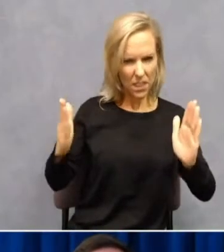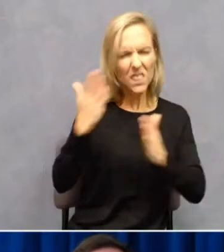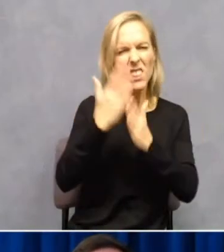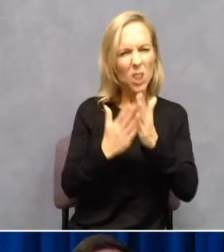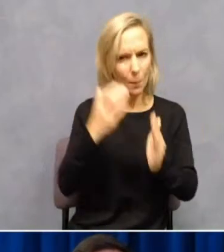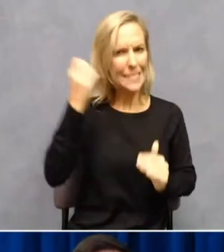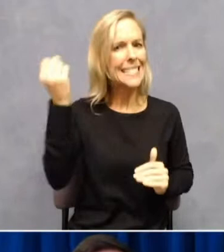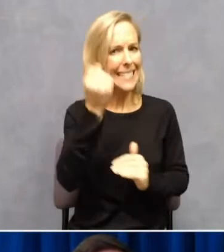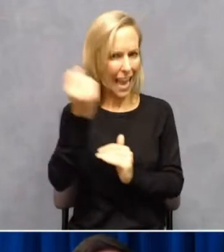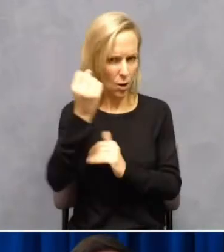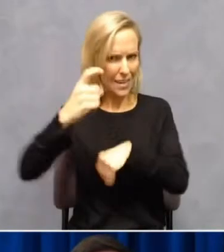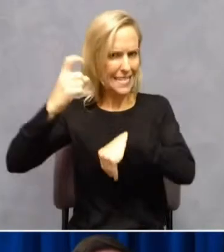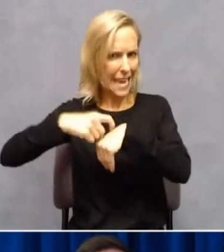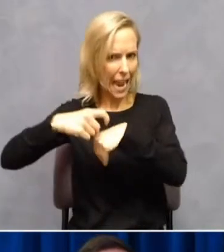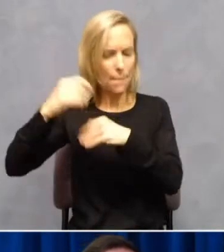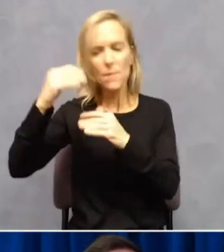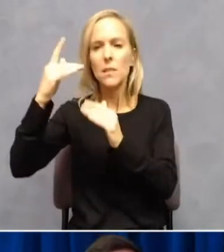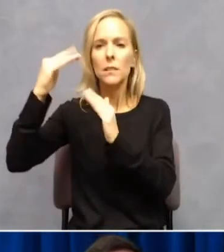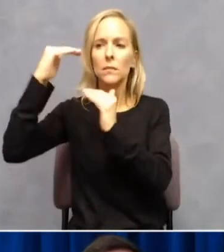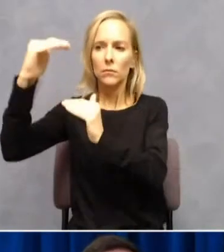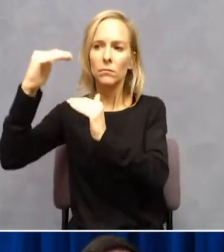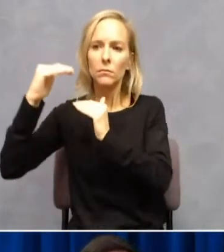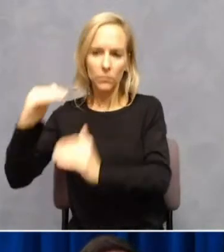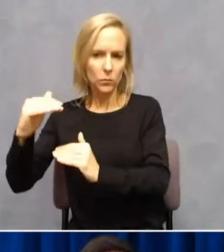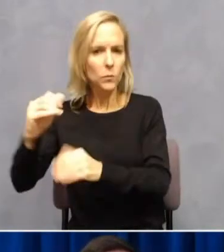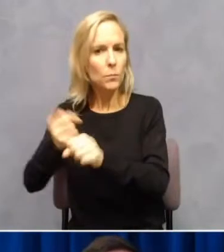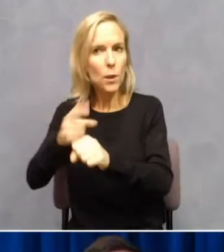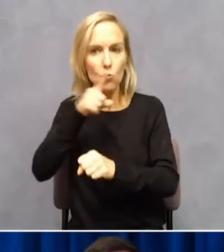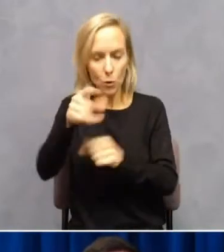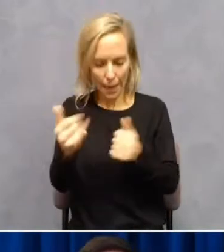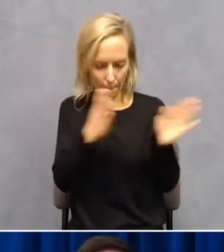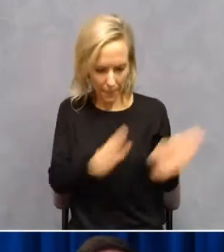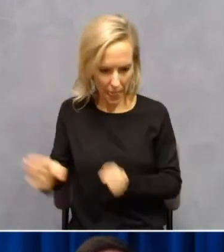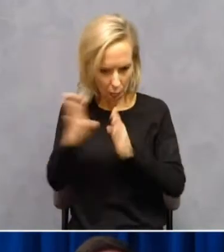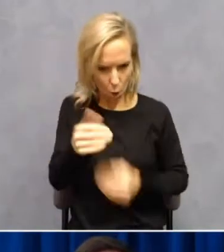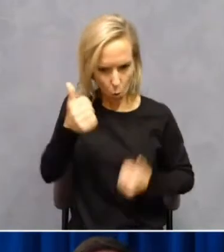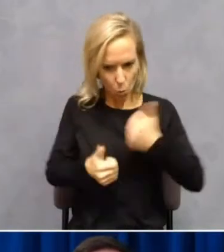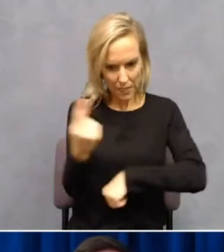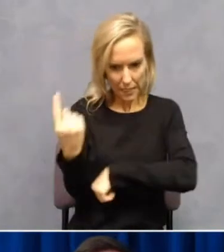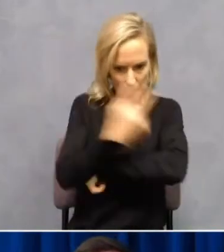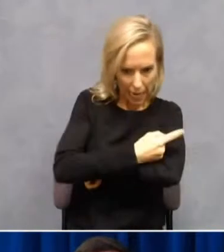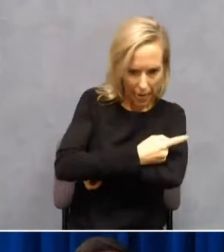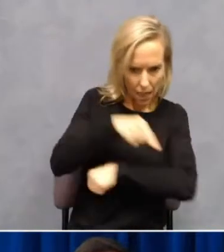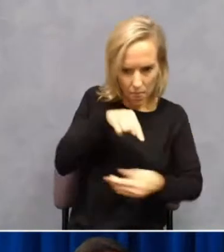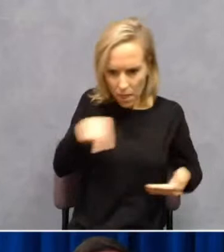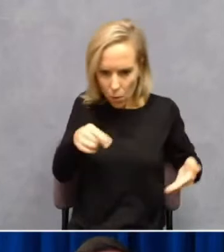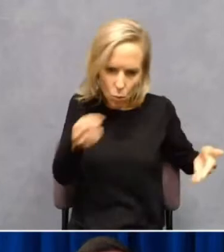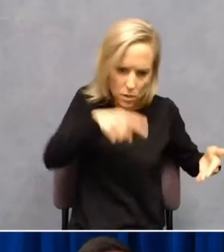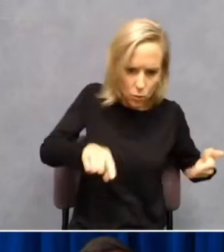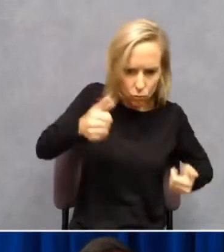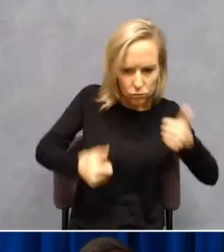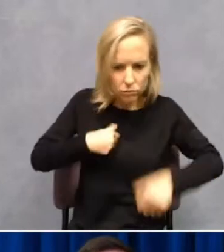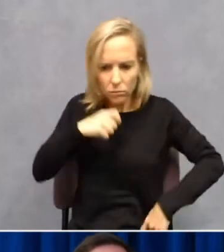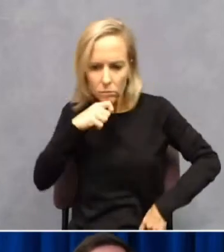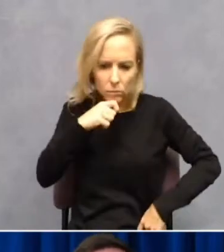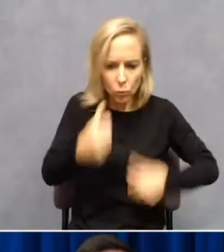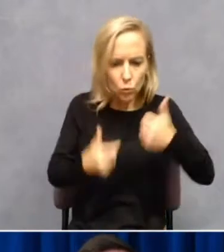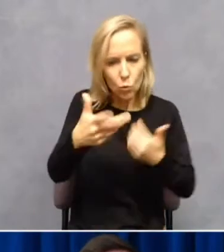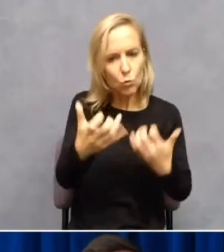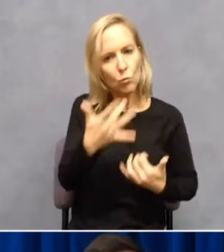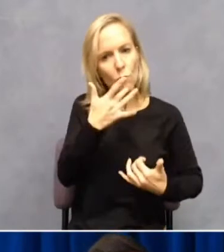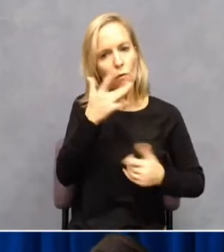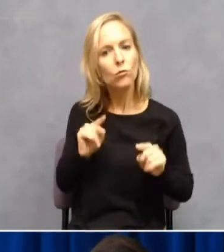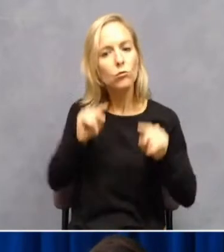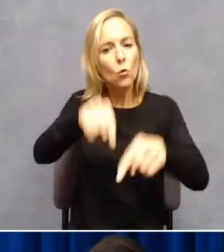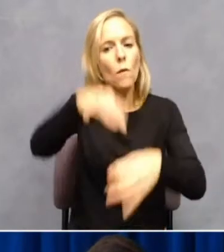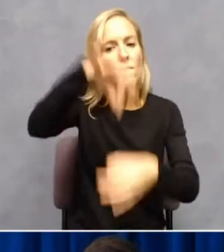sure you make your plan. Think about right now, what day this week or next week or the one following are you going to go? What time